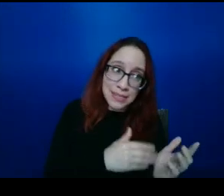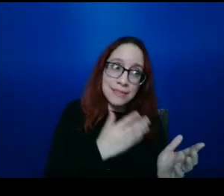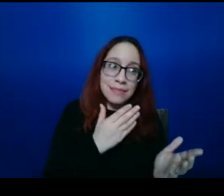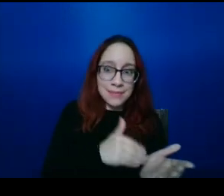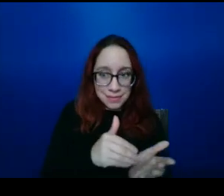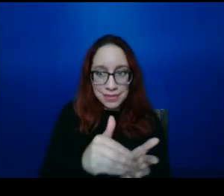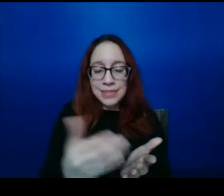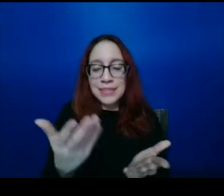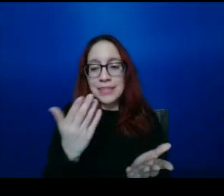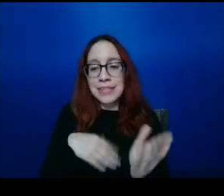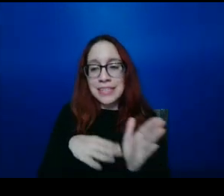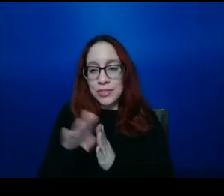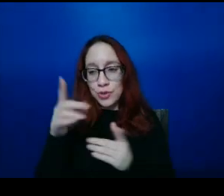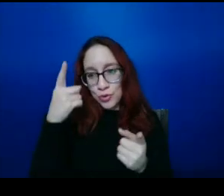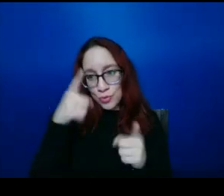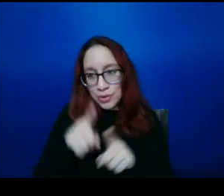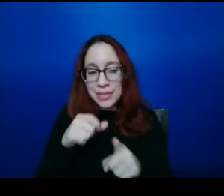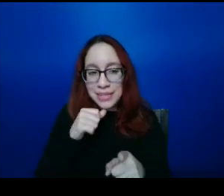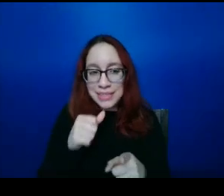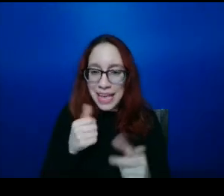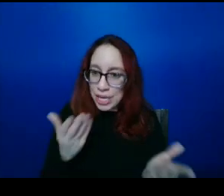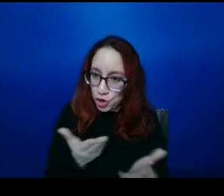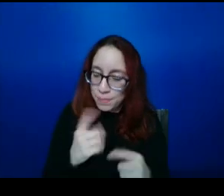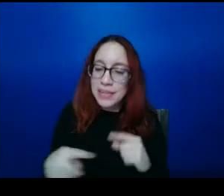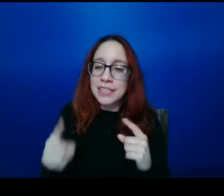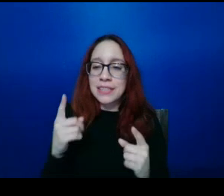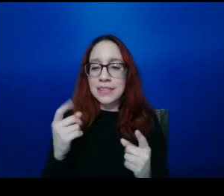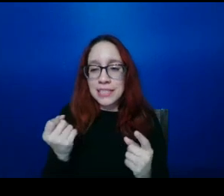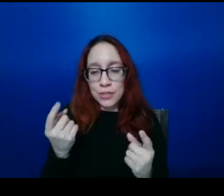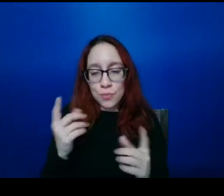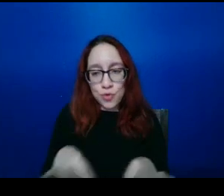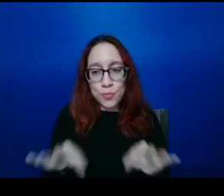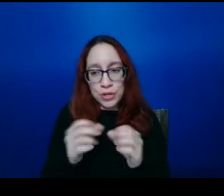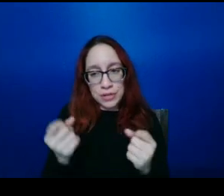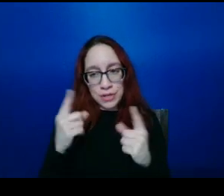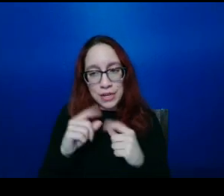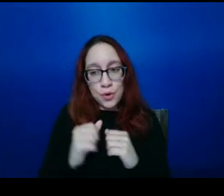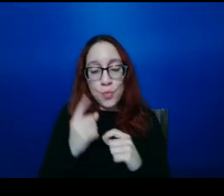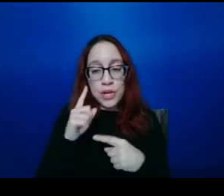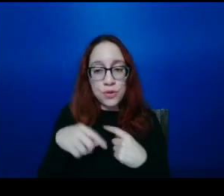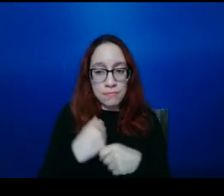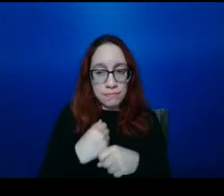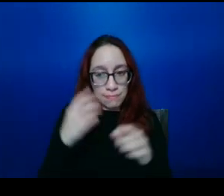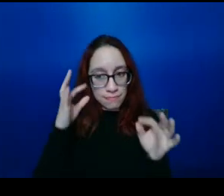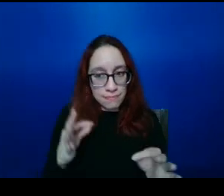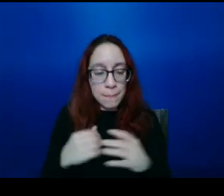times tonight, the development agreement is not actually before you, but it's important to understand how that will work when you're making this decision.